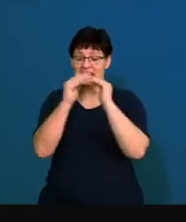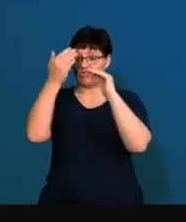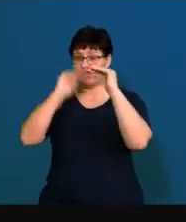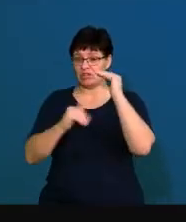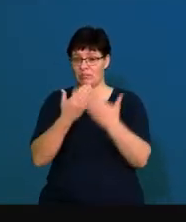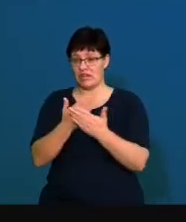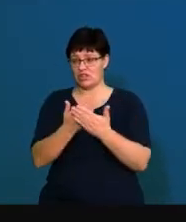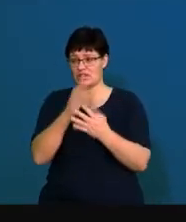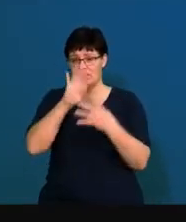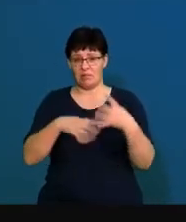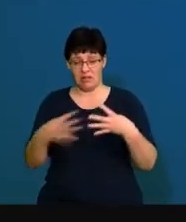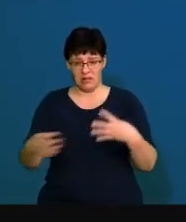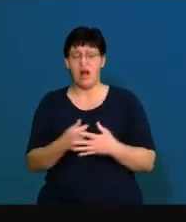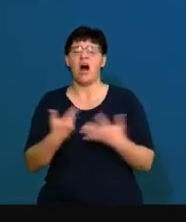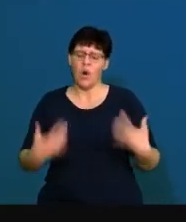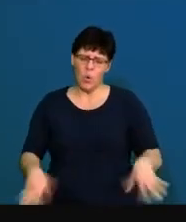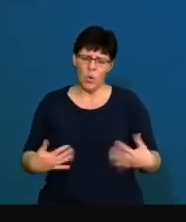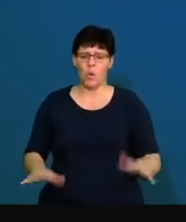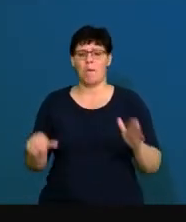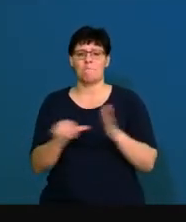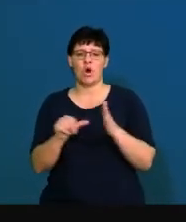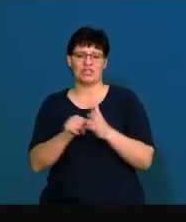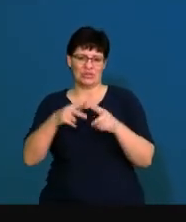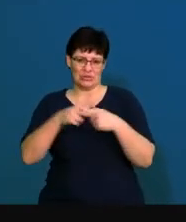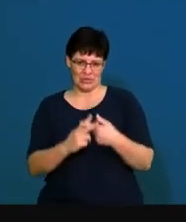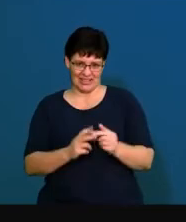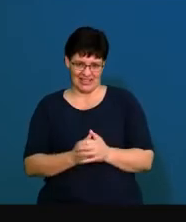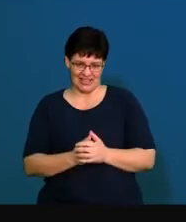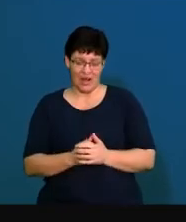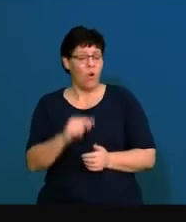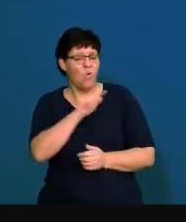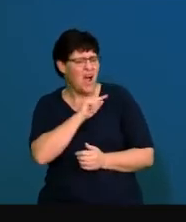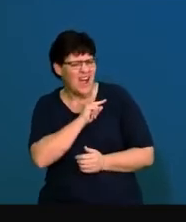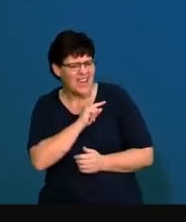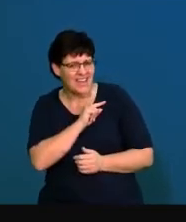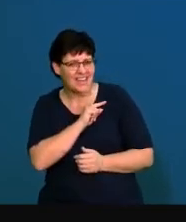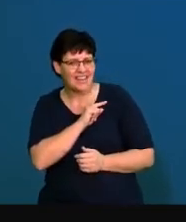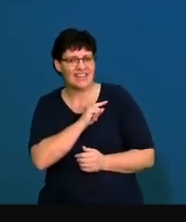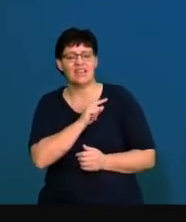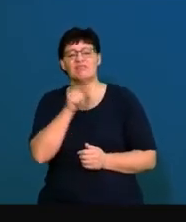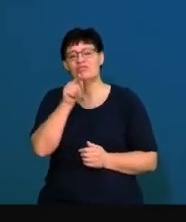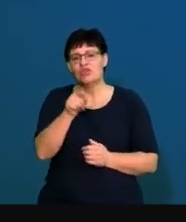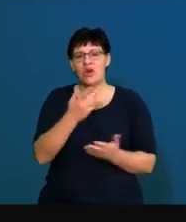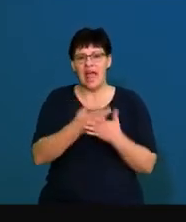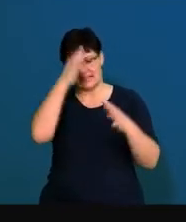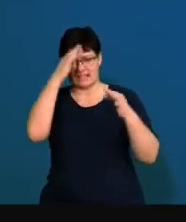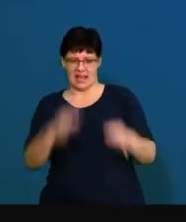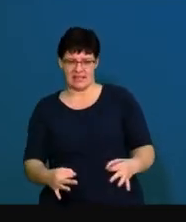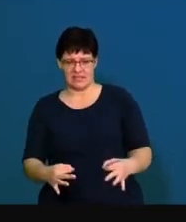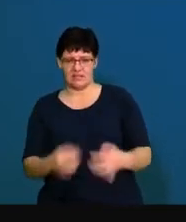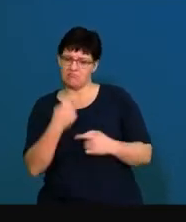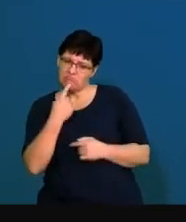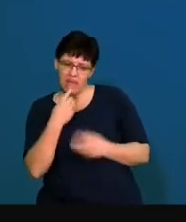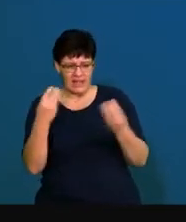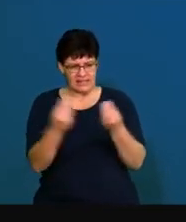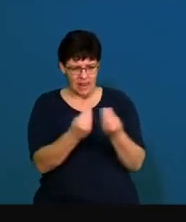standard reduction potential table, it's a very, very important tool in the sense that it allows us to actually, decide